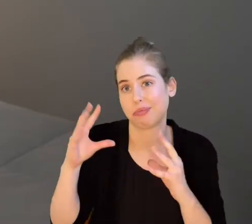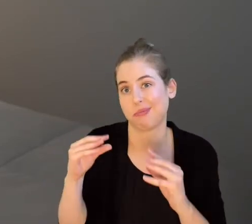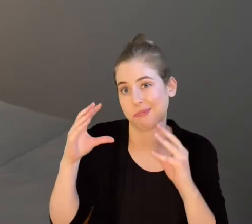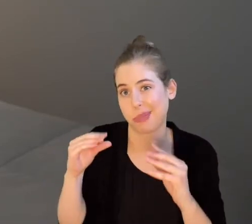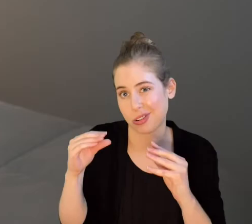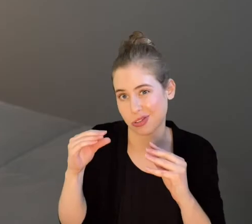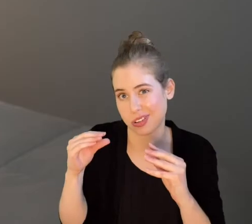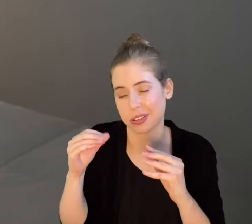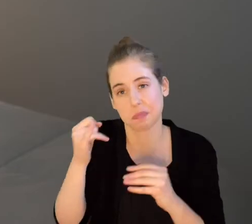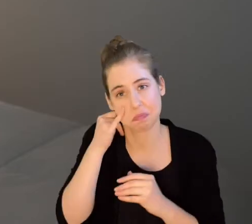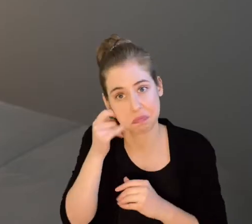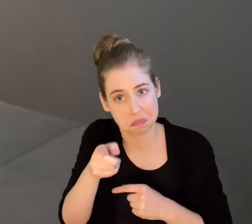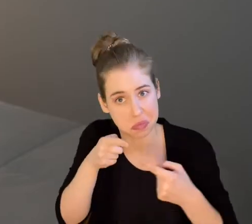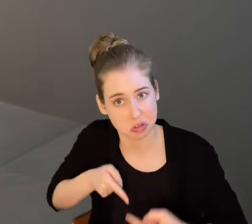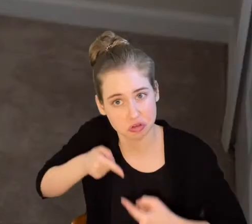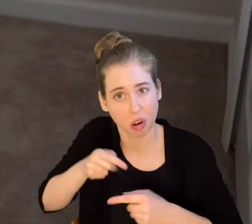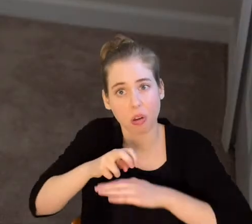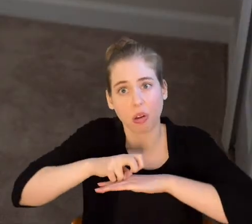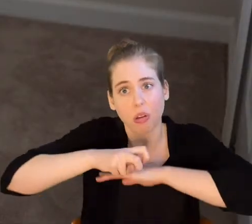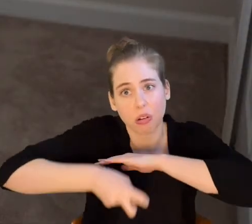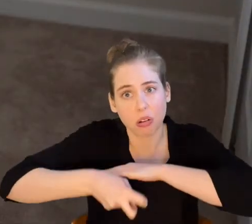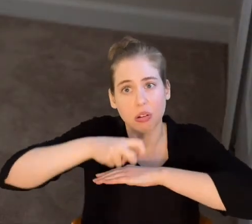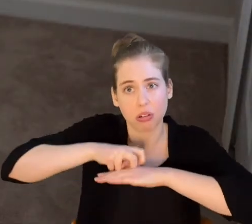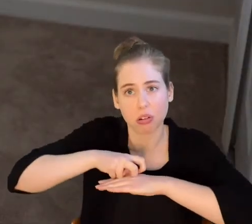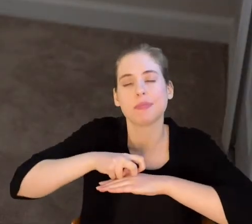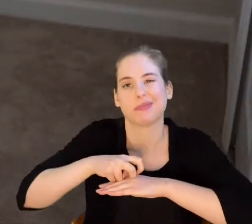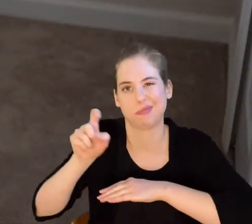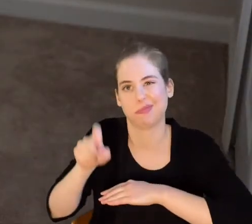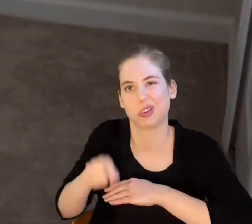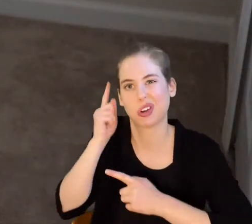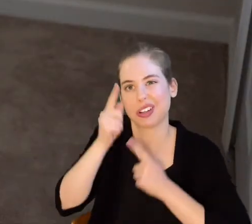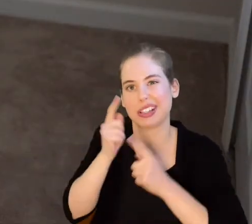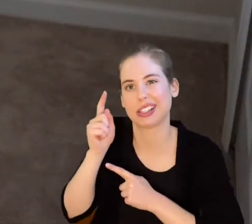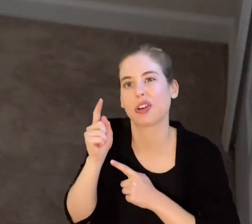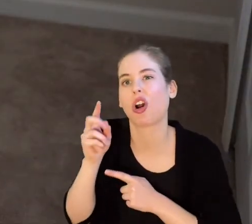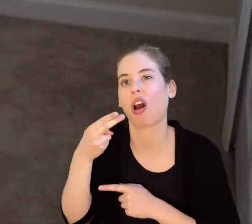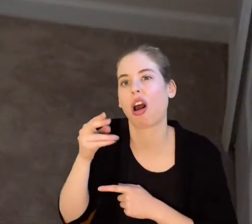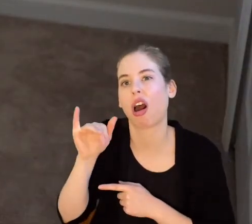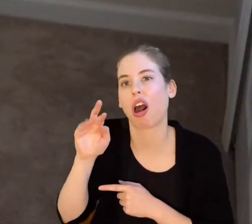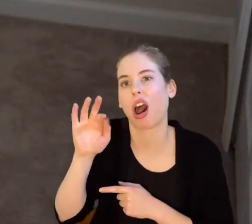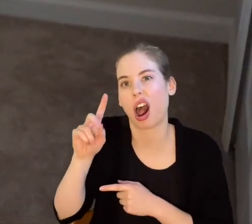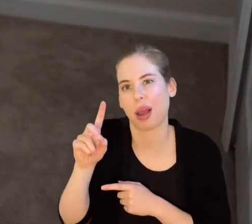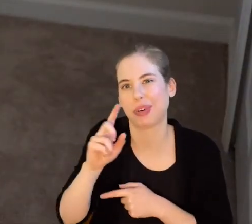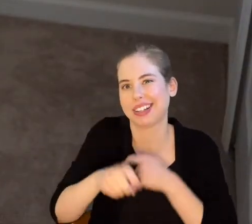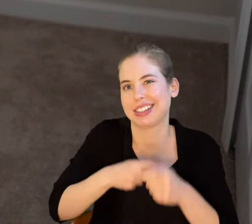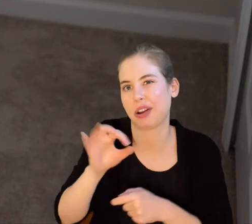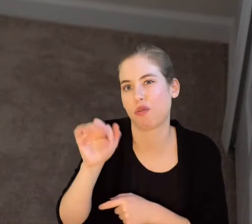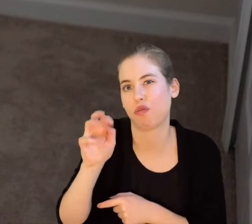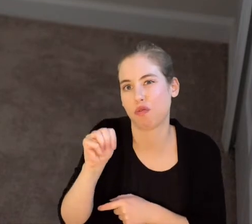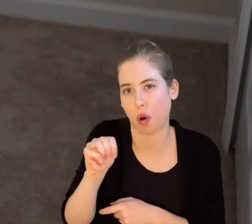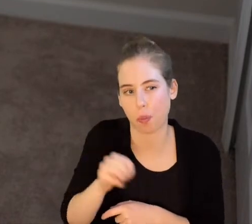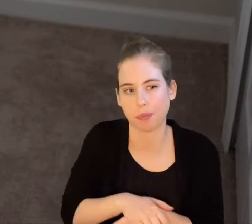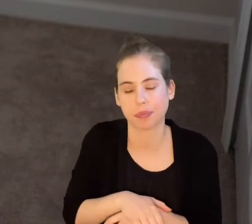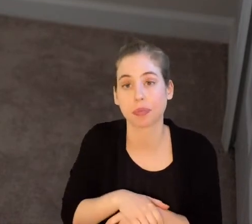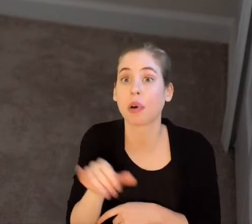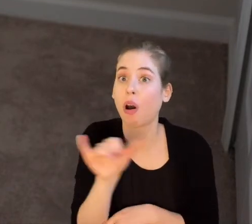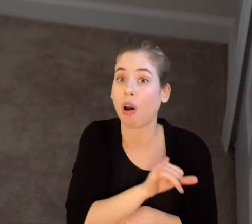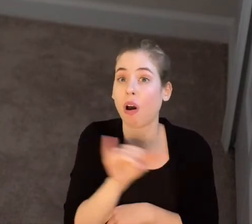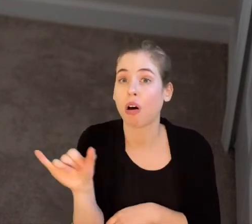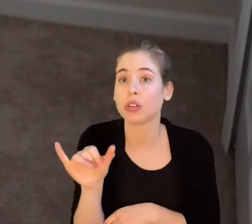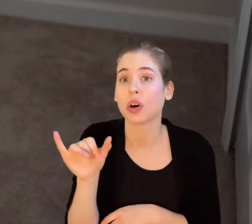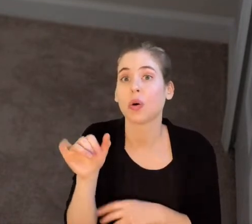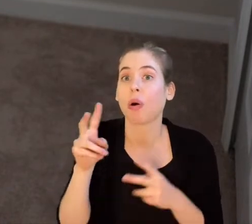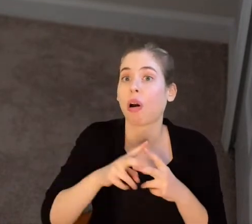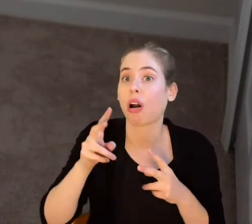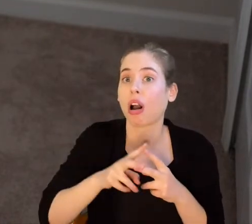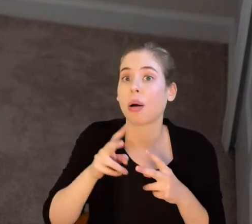if this is an important factor. Couples also sharing a full or a queen-size bed might want to pay attention to